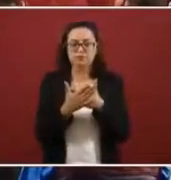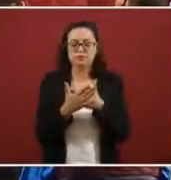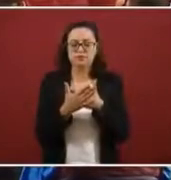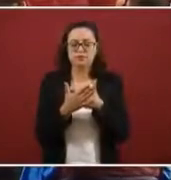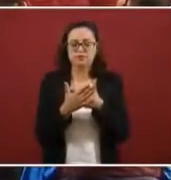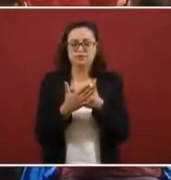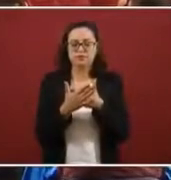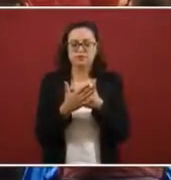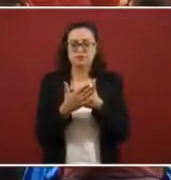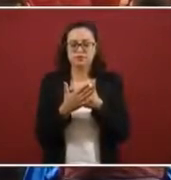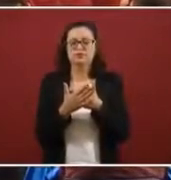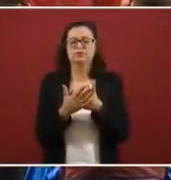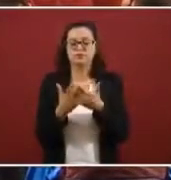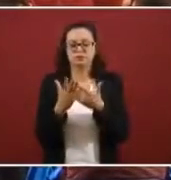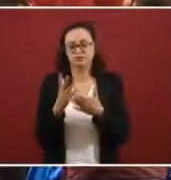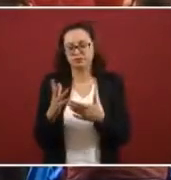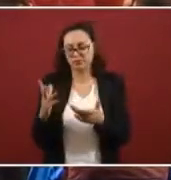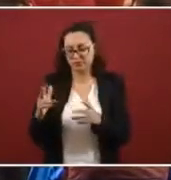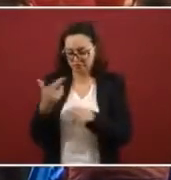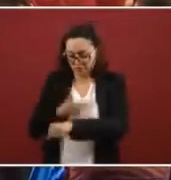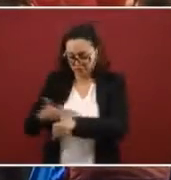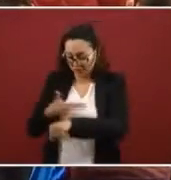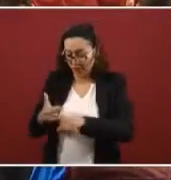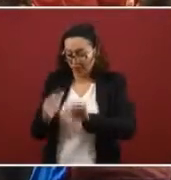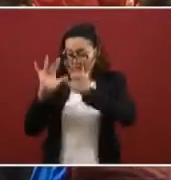se entrega la solicitud. They deliver the